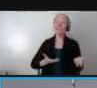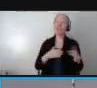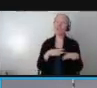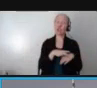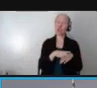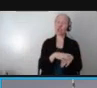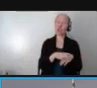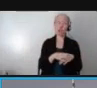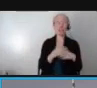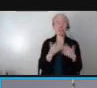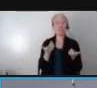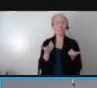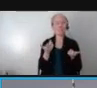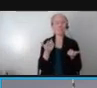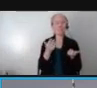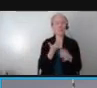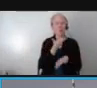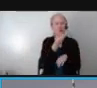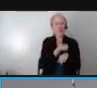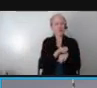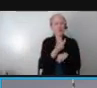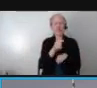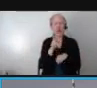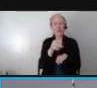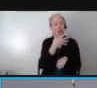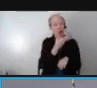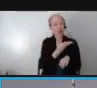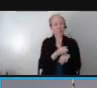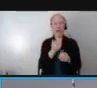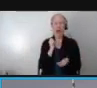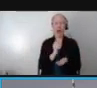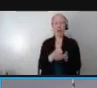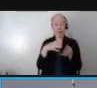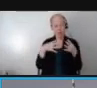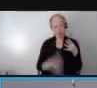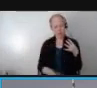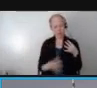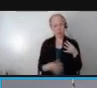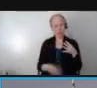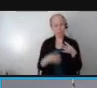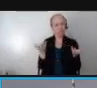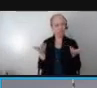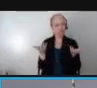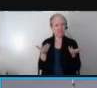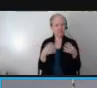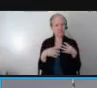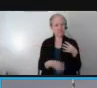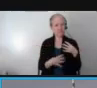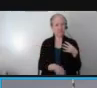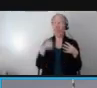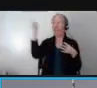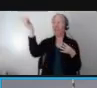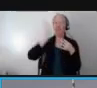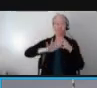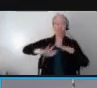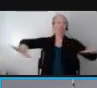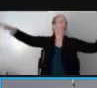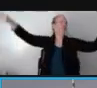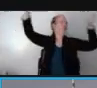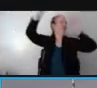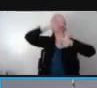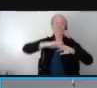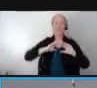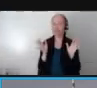how much gravity assists you when using the restroom. And so up there, it's not that easy. And